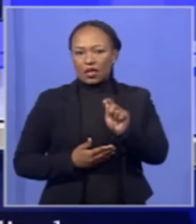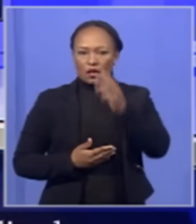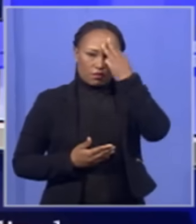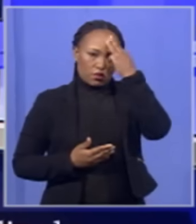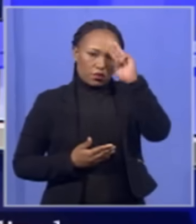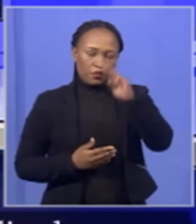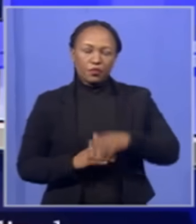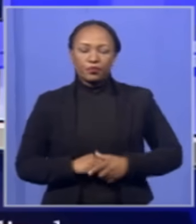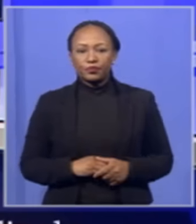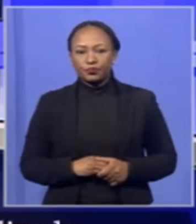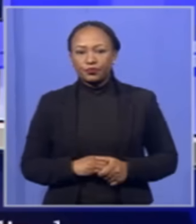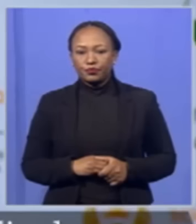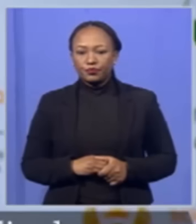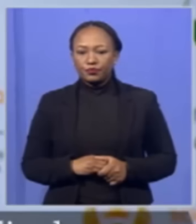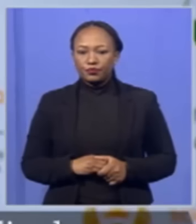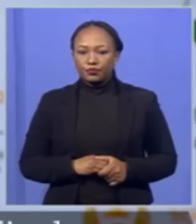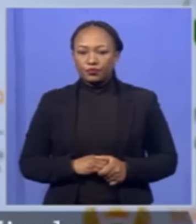Pretoria.